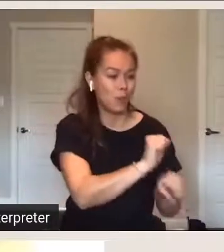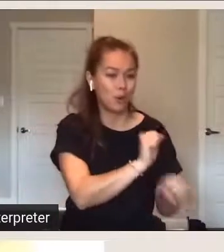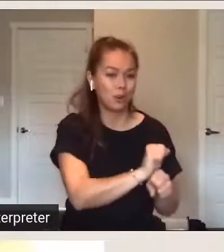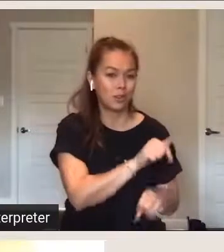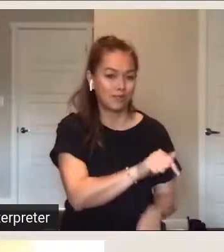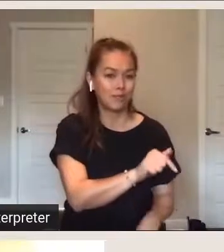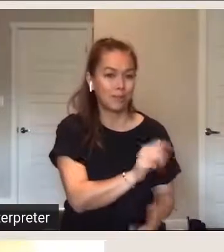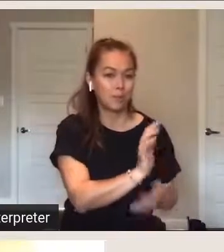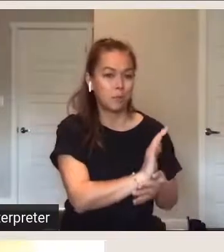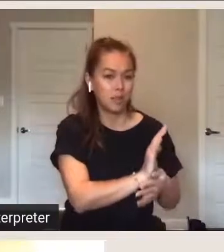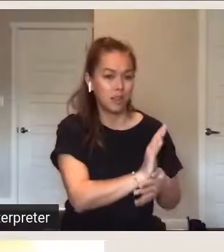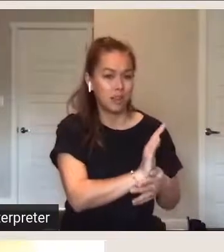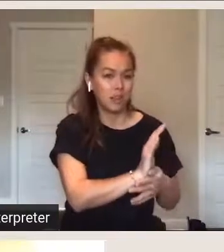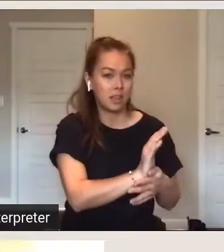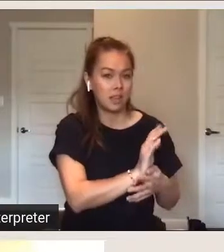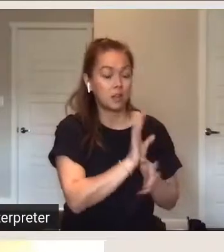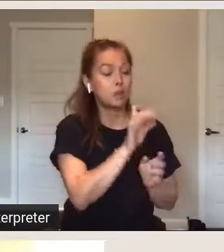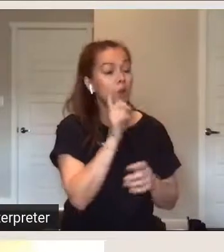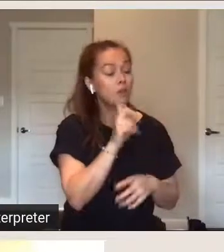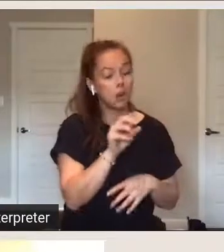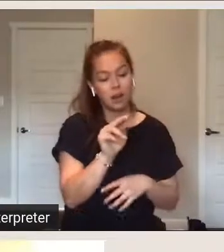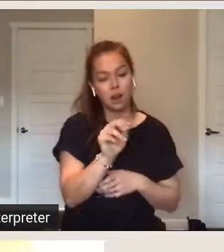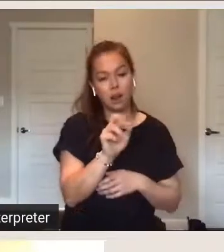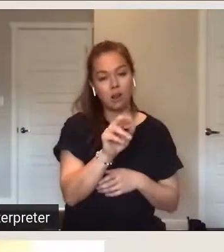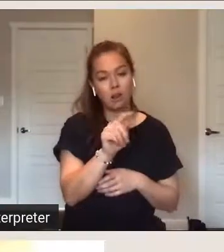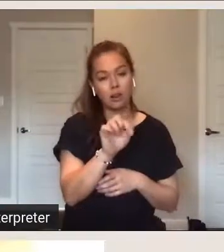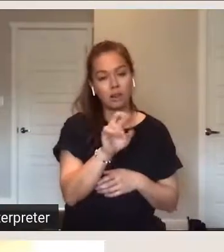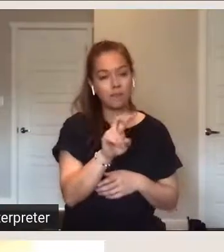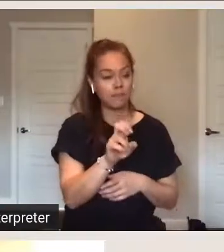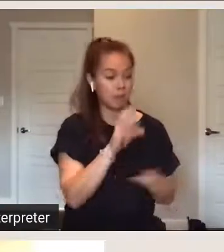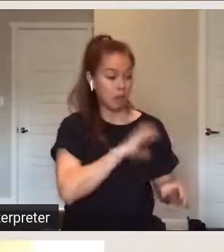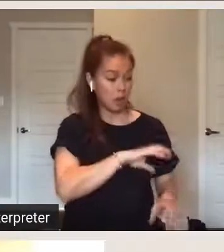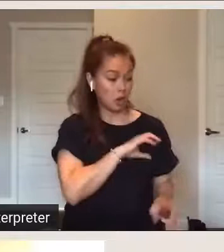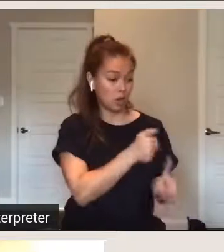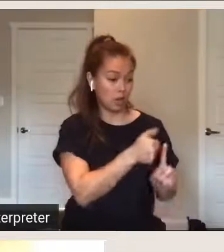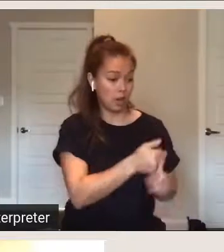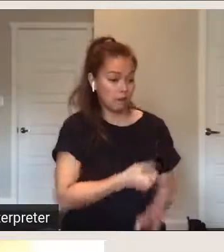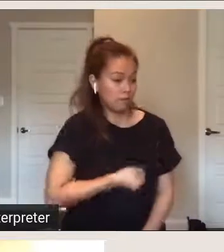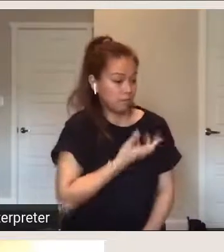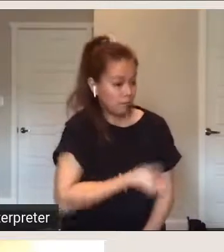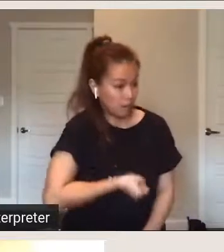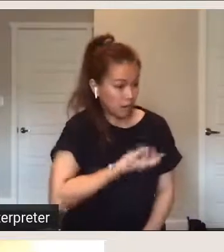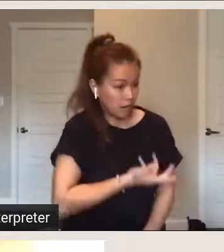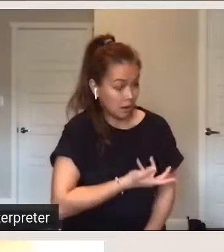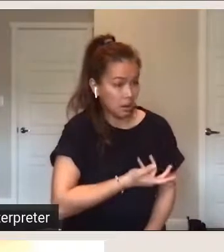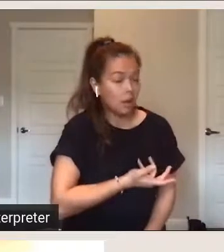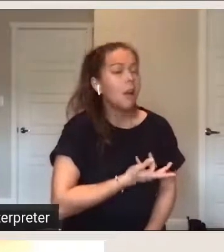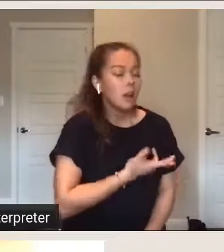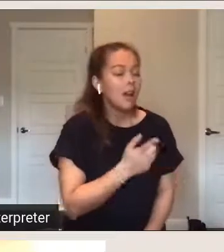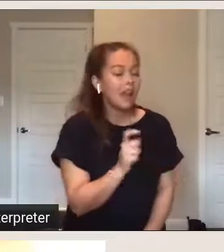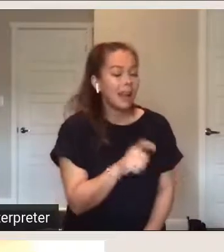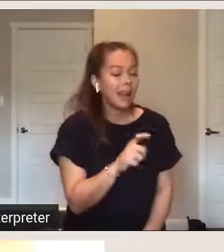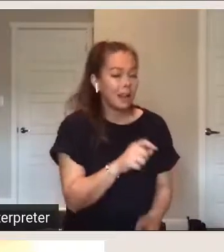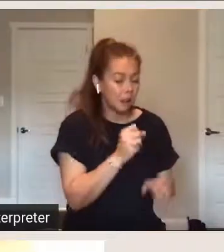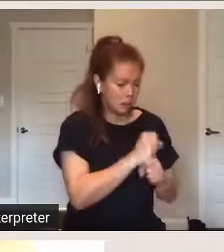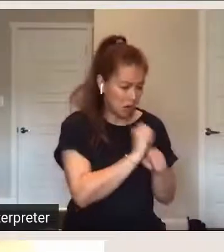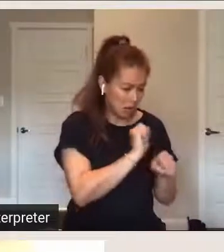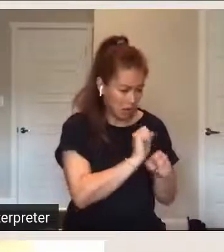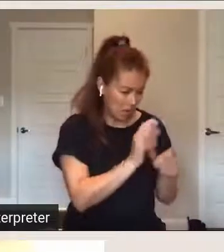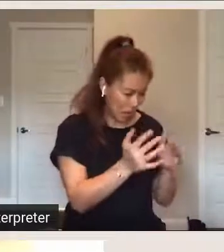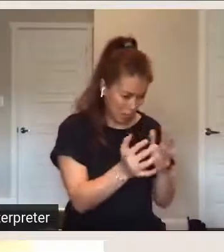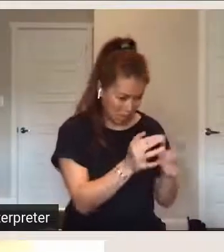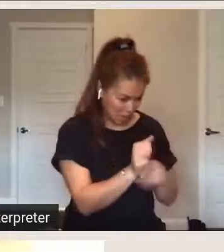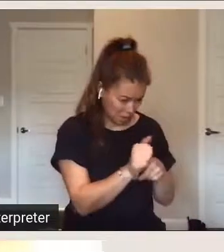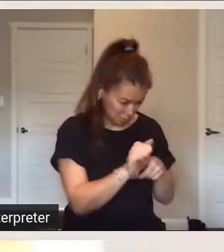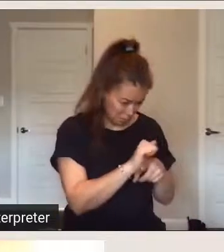learning curve. That was like what I had to really grow into. But the storytelling came from this research and background and like